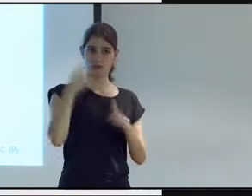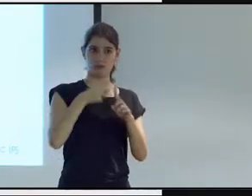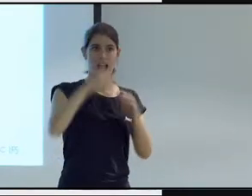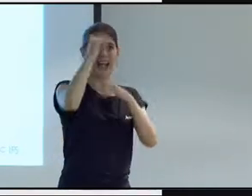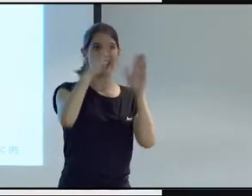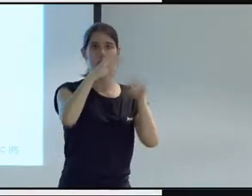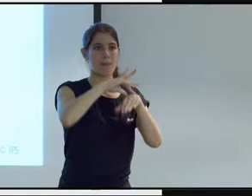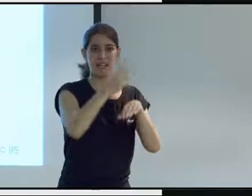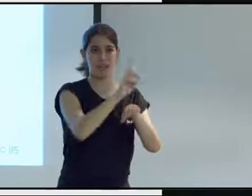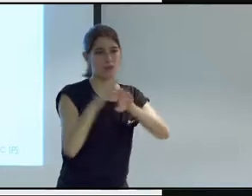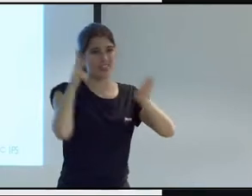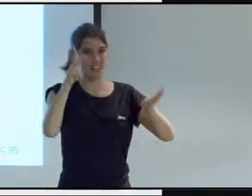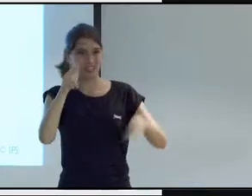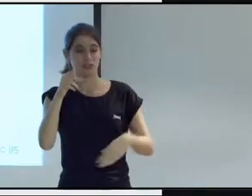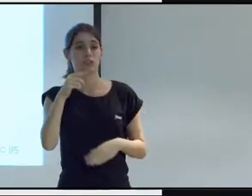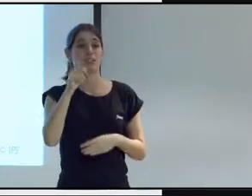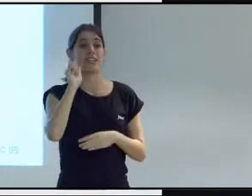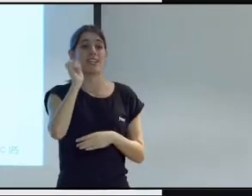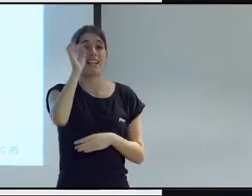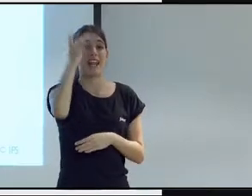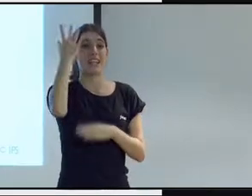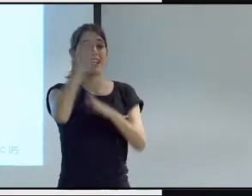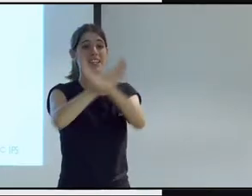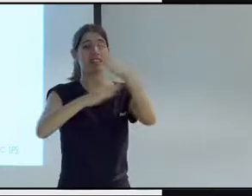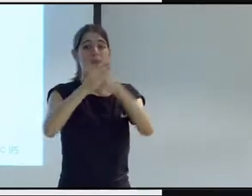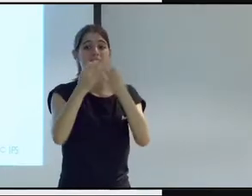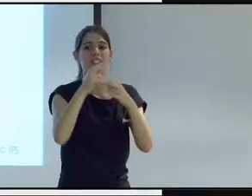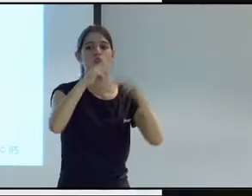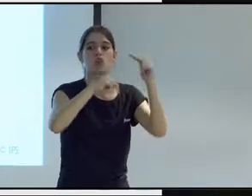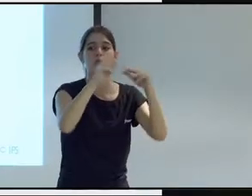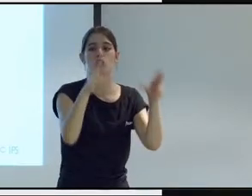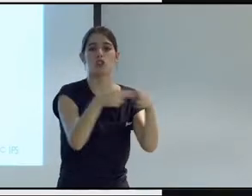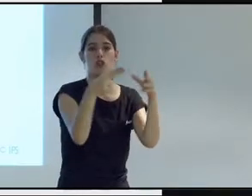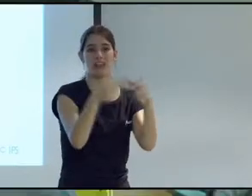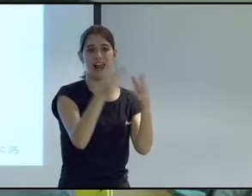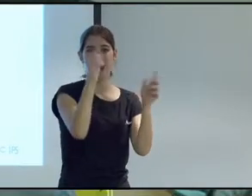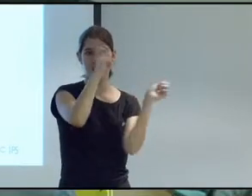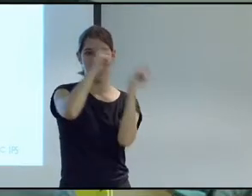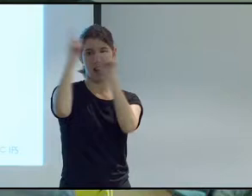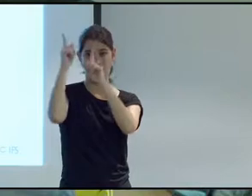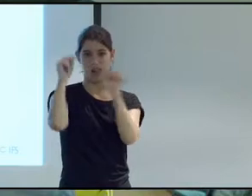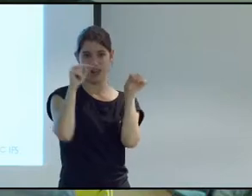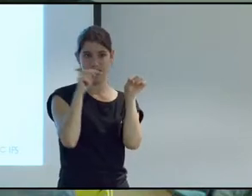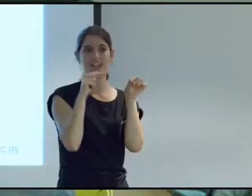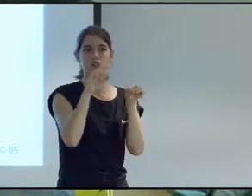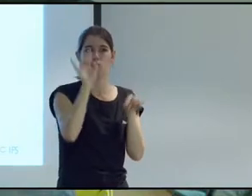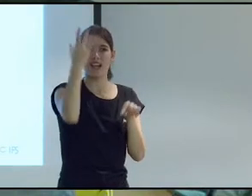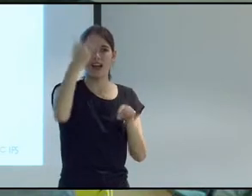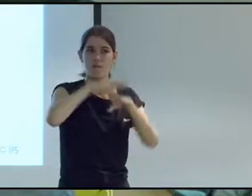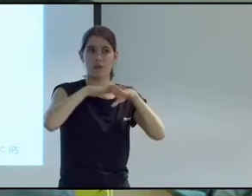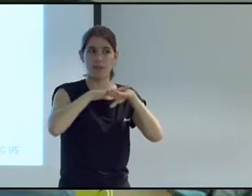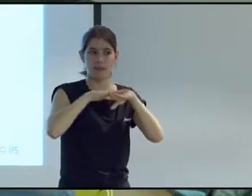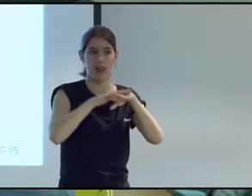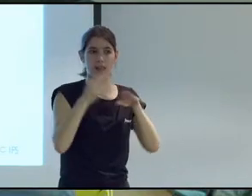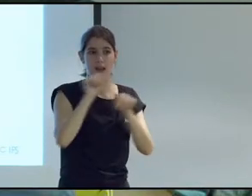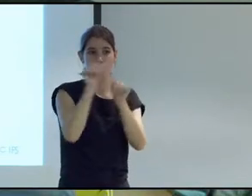patient, and civil rights, individual, and also we have the disability. And